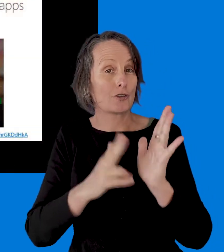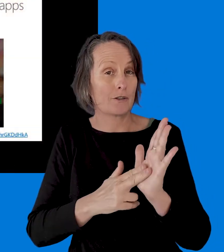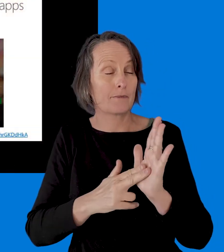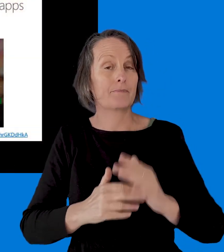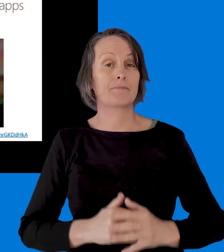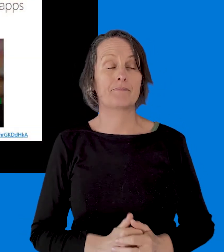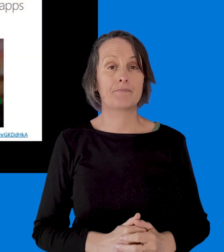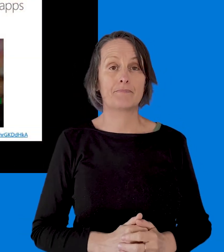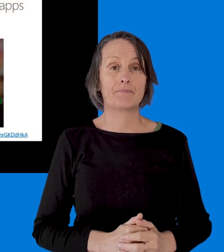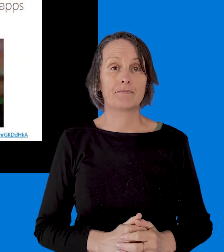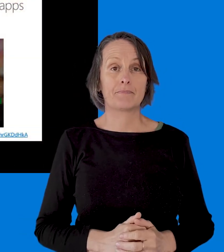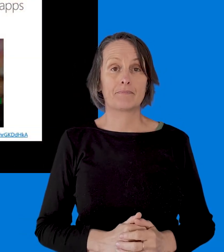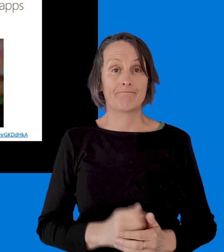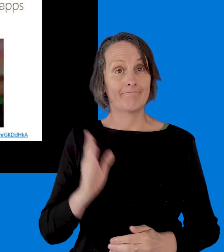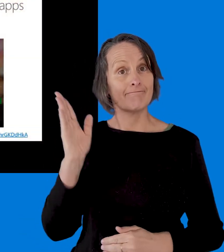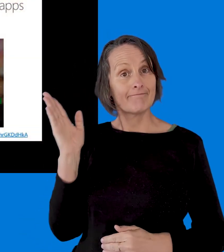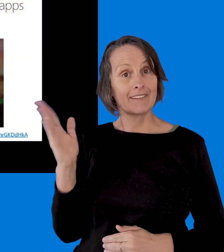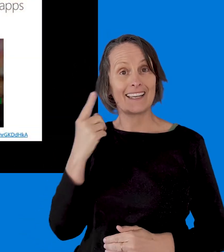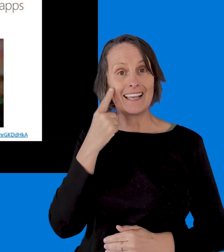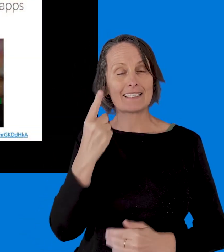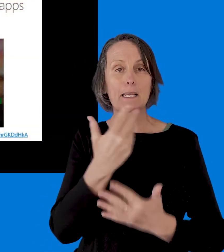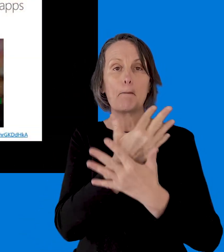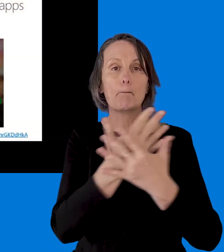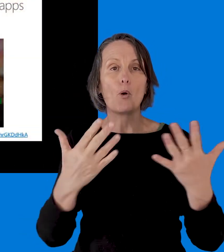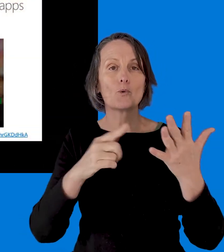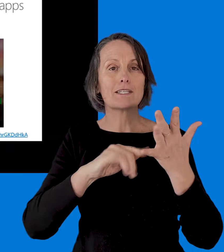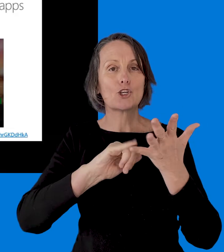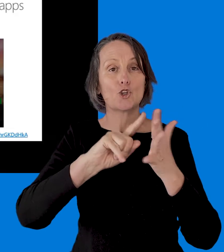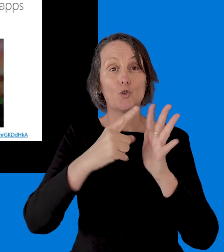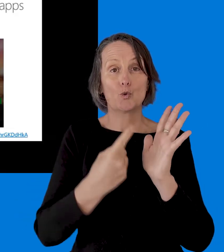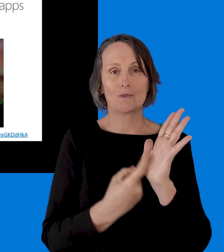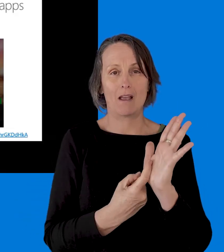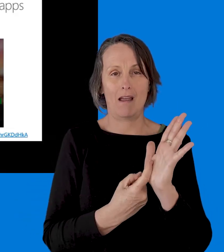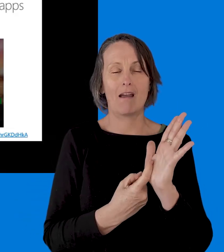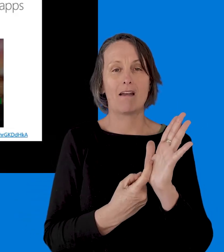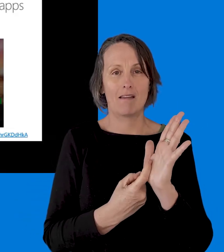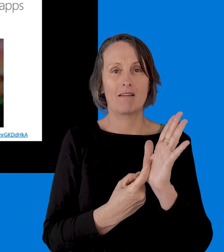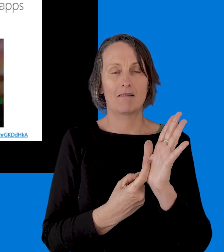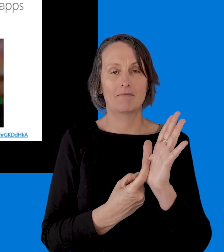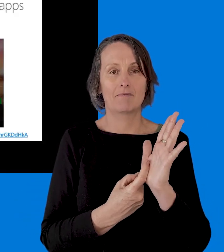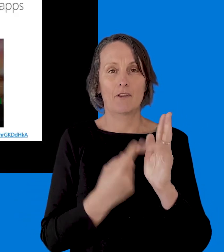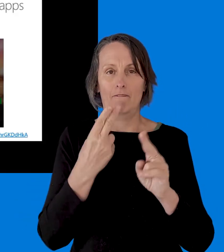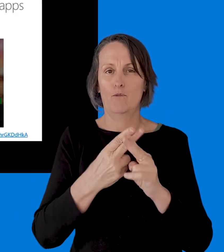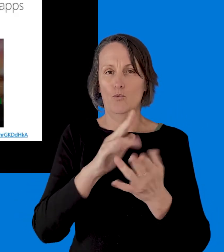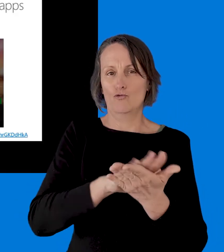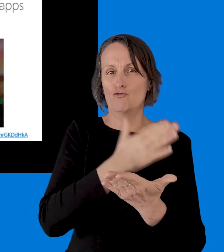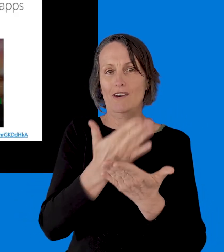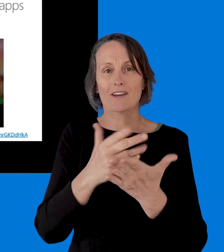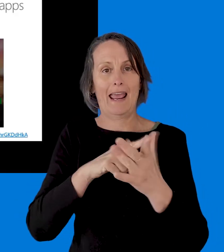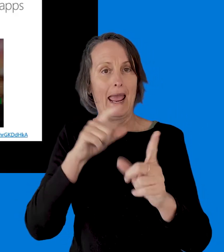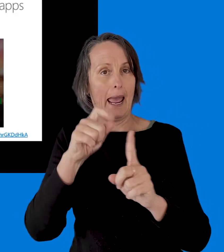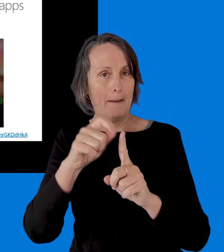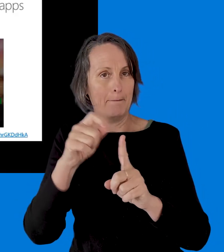session. And this right here is the multi-user mode in the